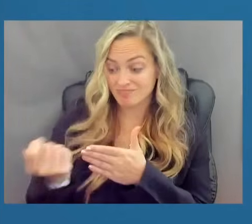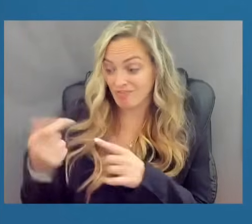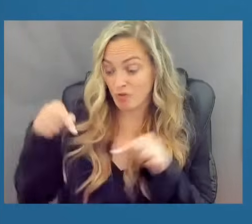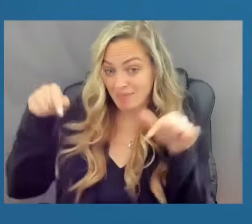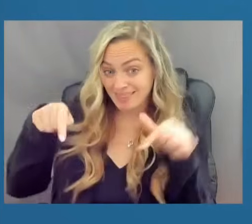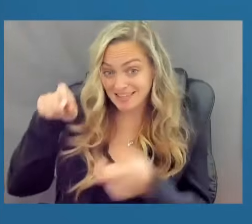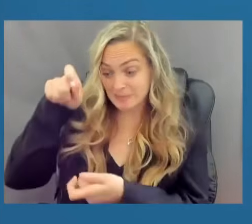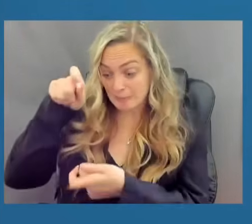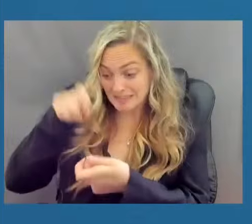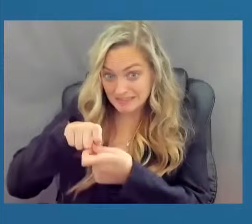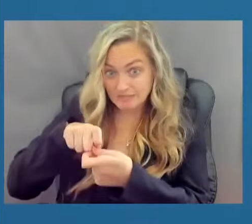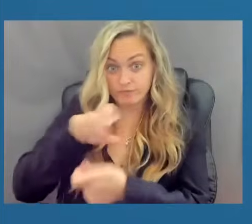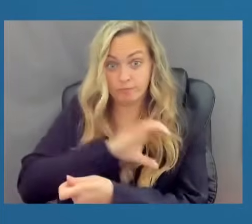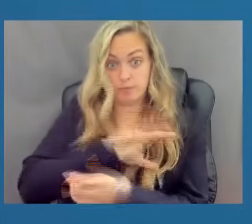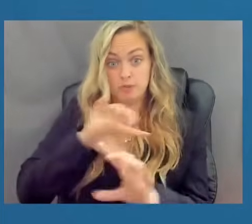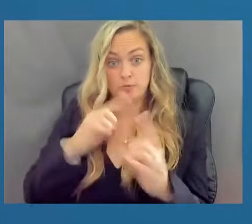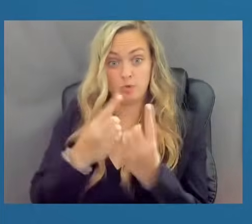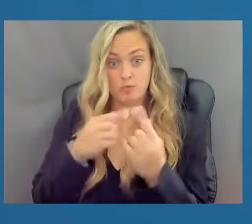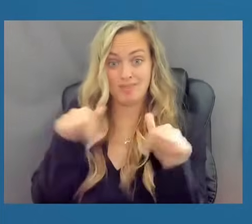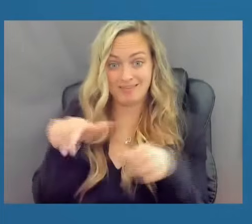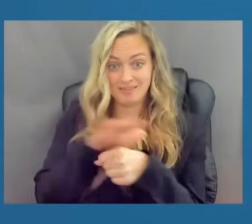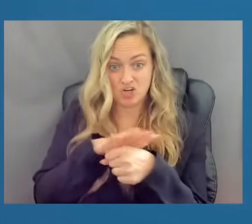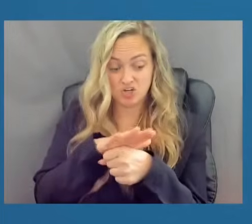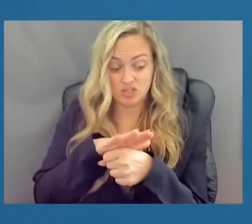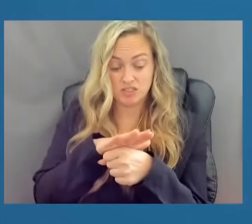this region, to help stop